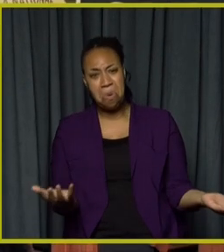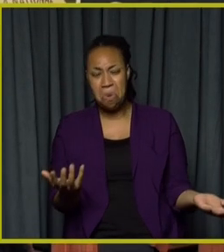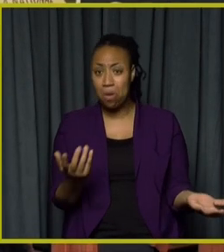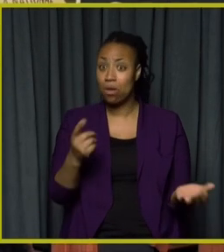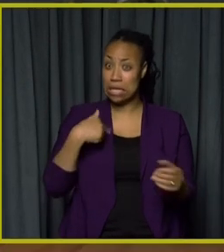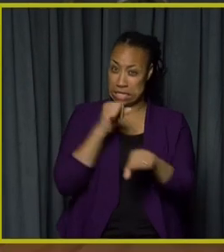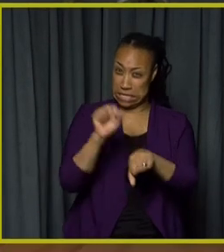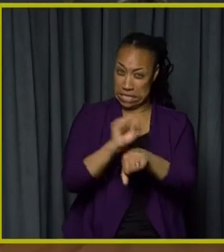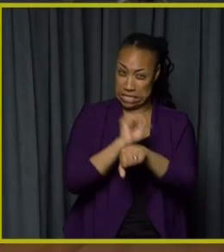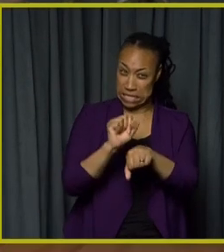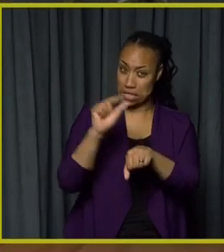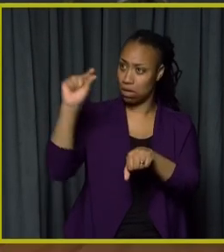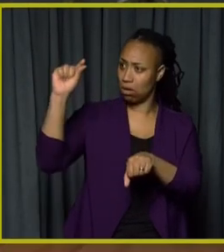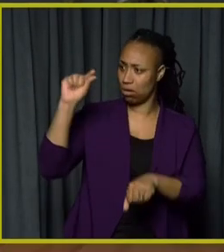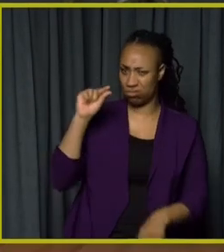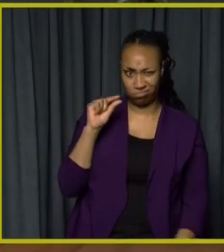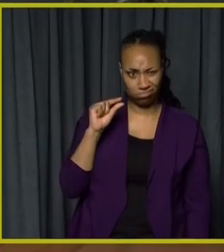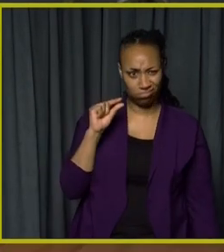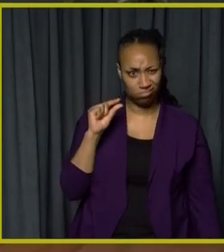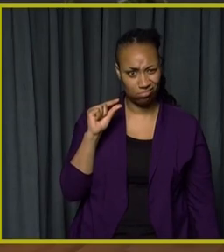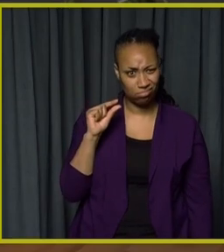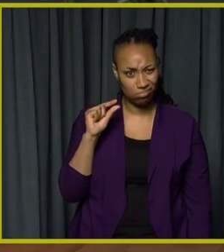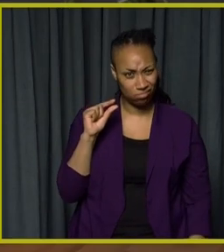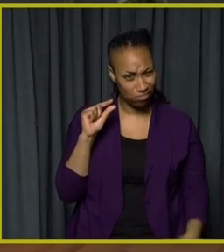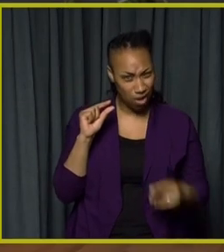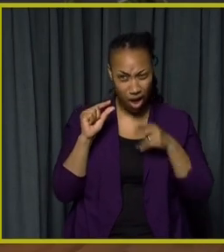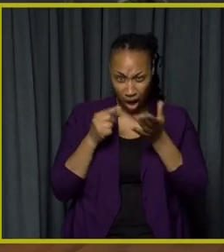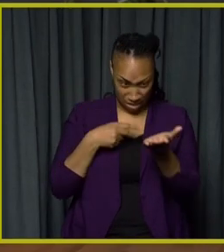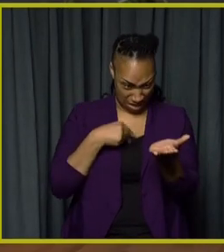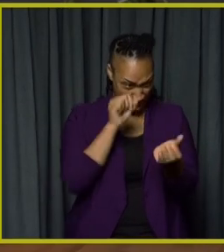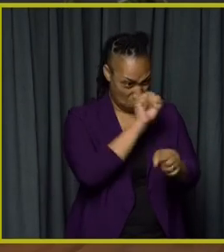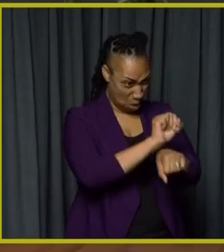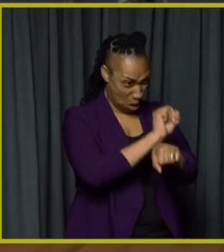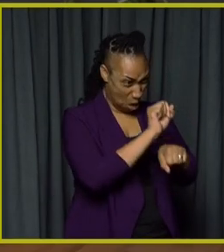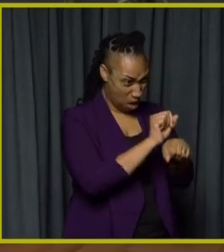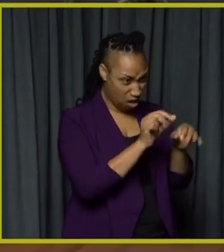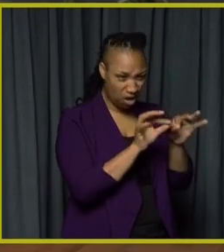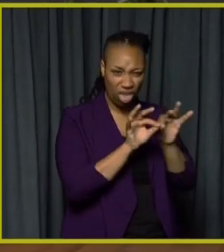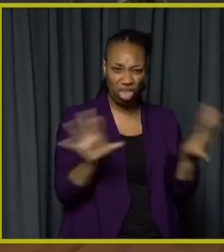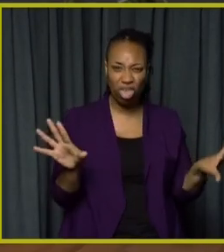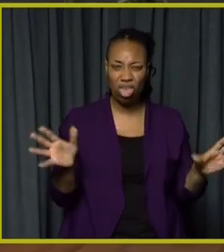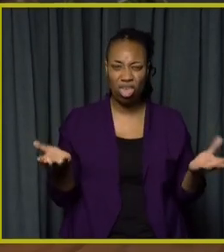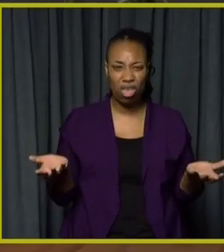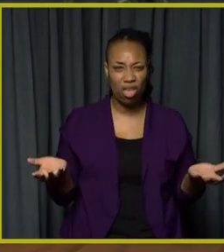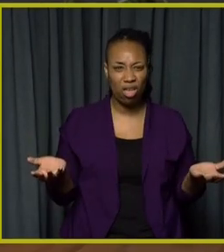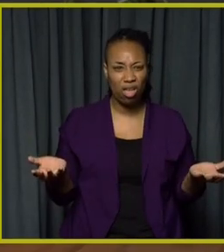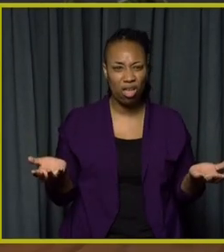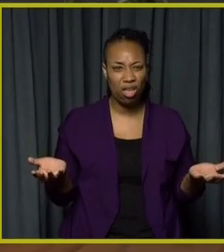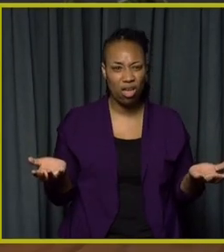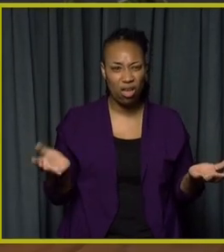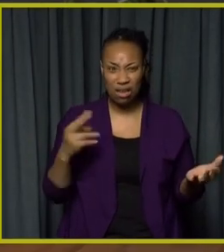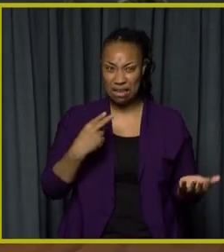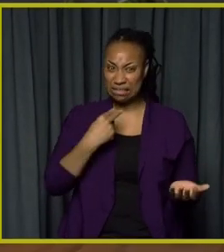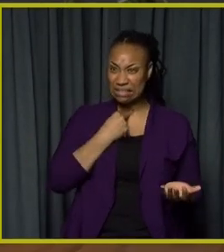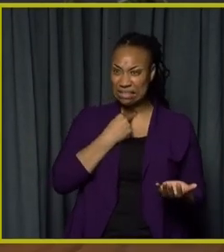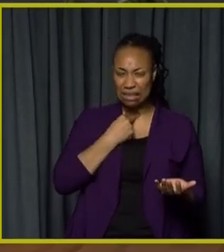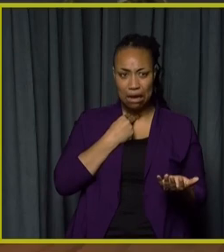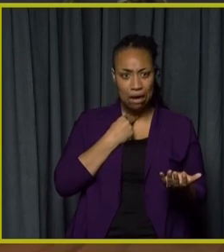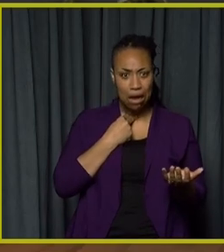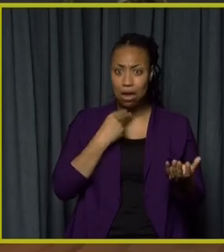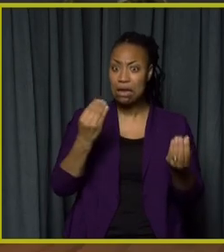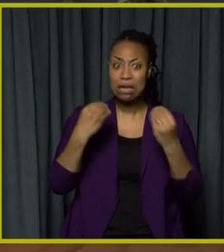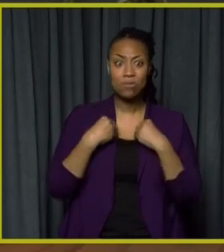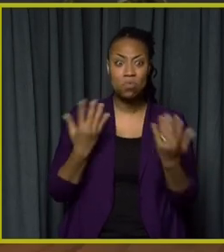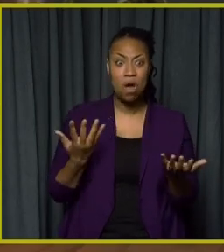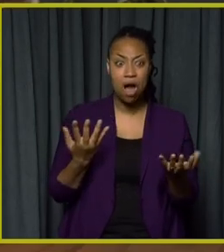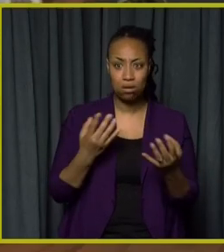bit of money for the hard work that we done. We didn't get that. Instead, we got jailed. We got put